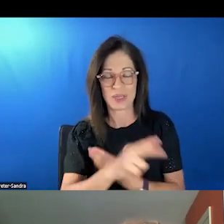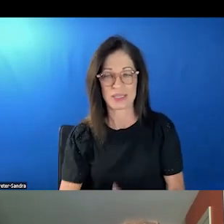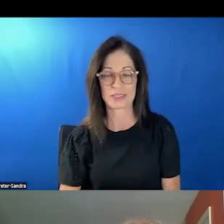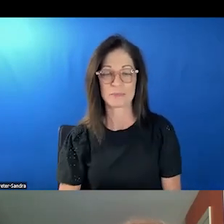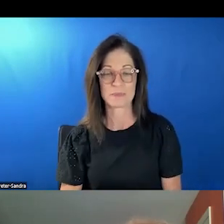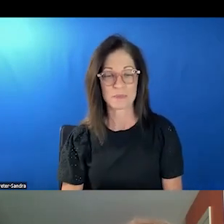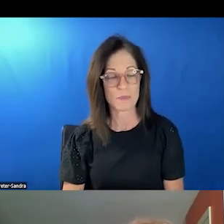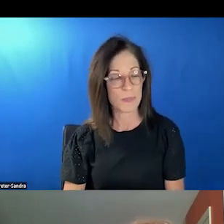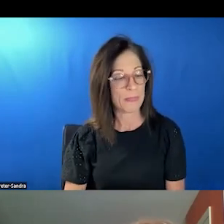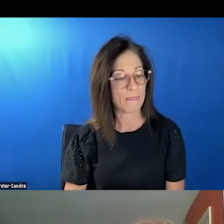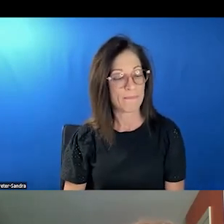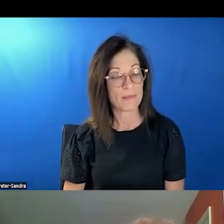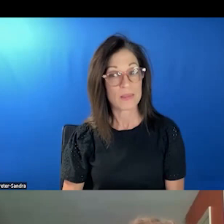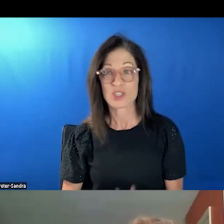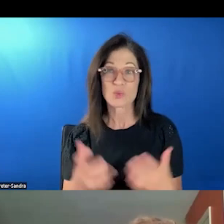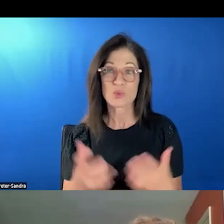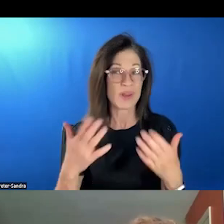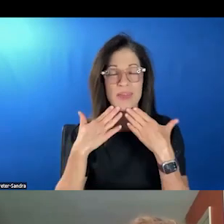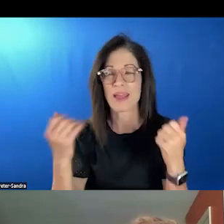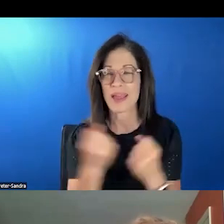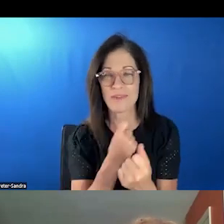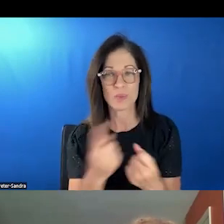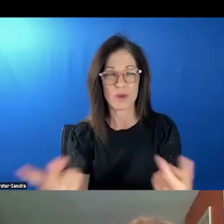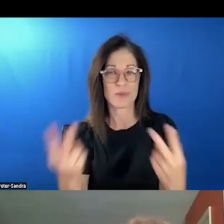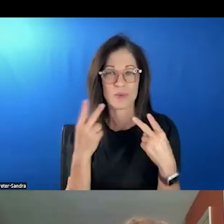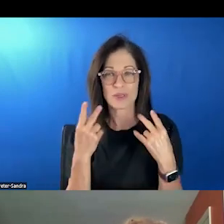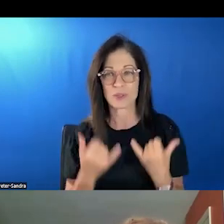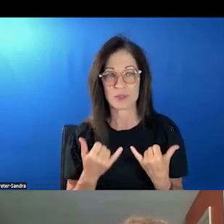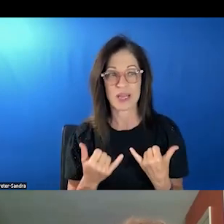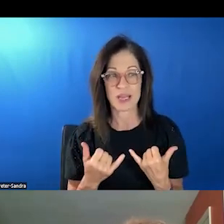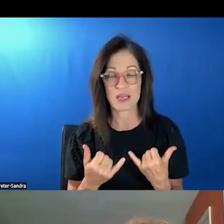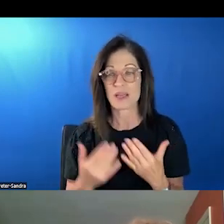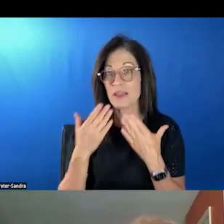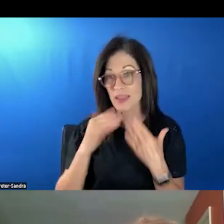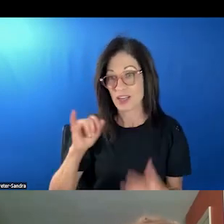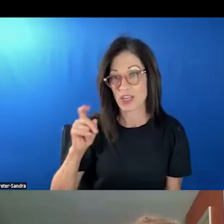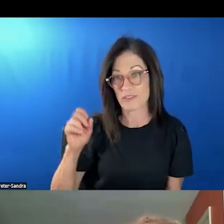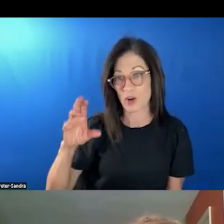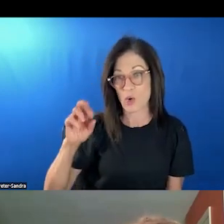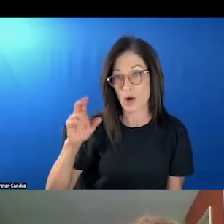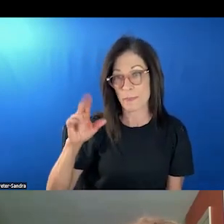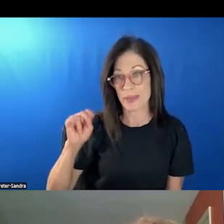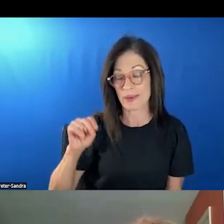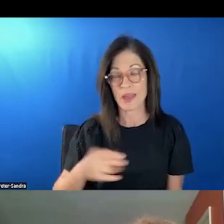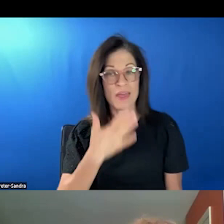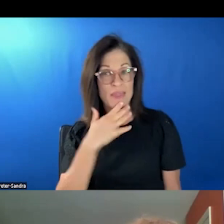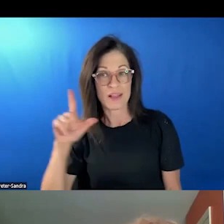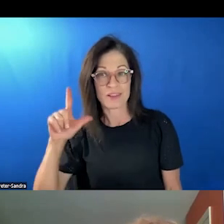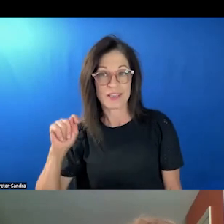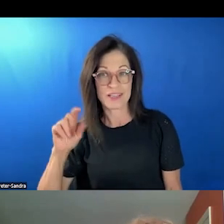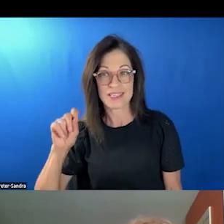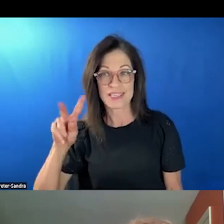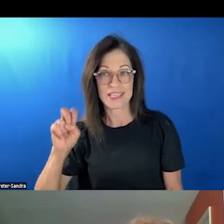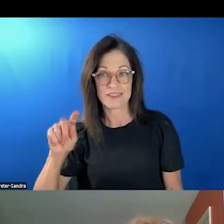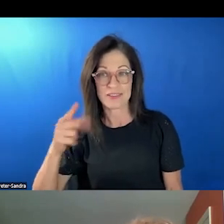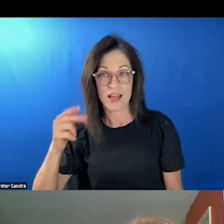And so just want to thank everybody for being on. Thank you, Jennifer Corbin. Thank you, Lieutenant Steve Thomas,